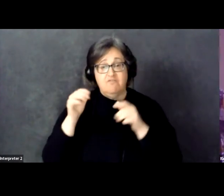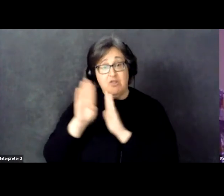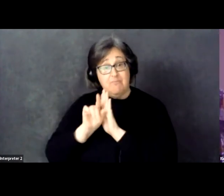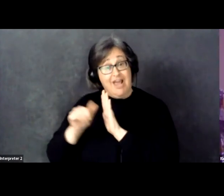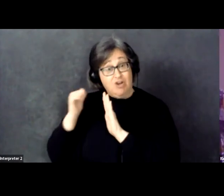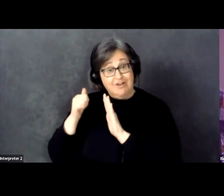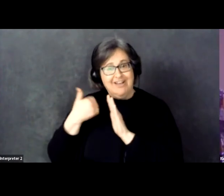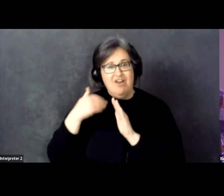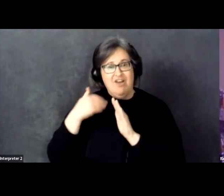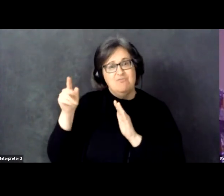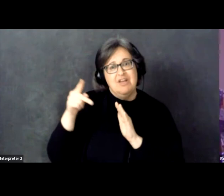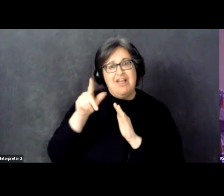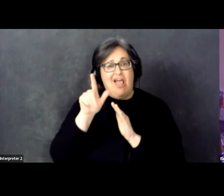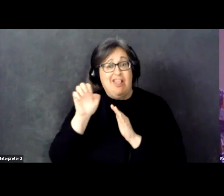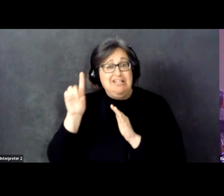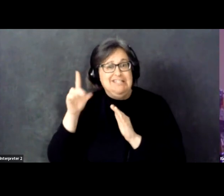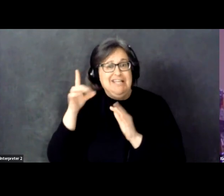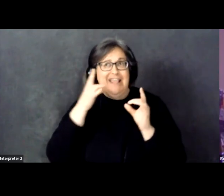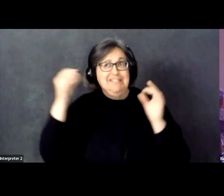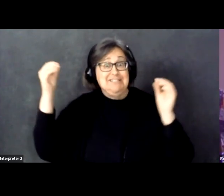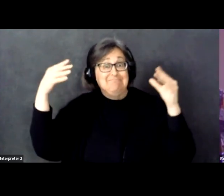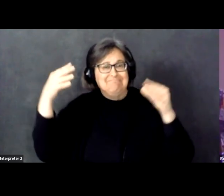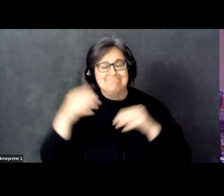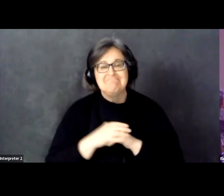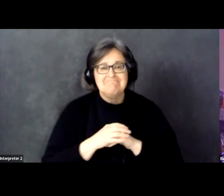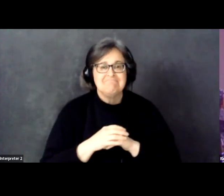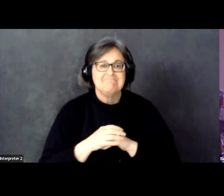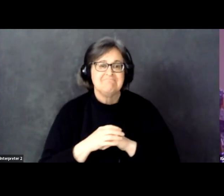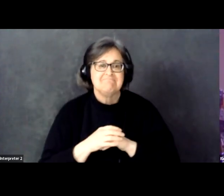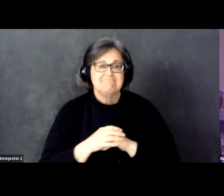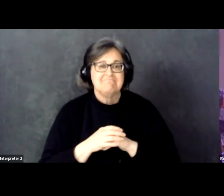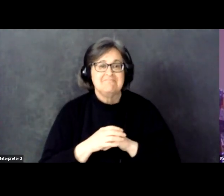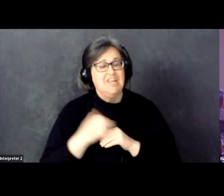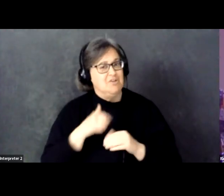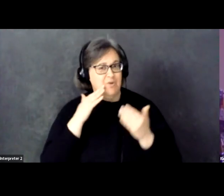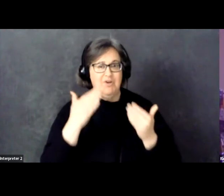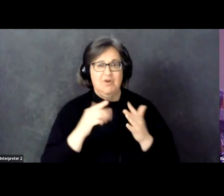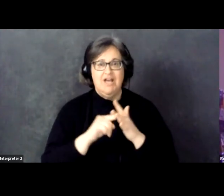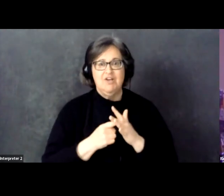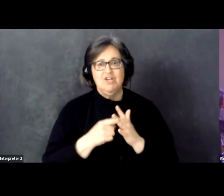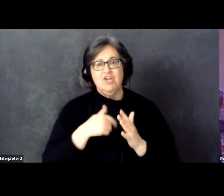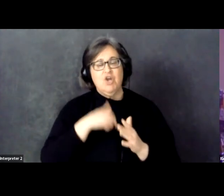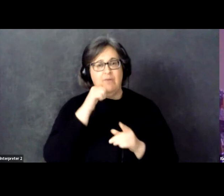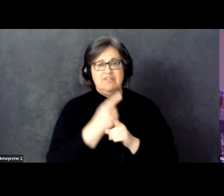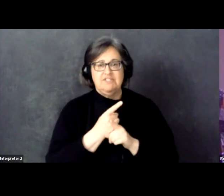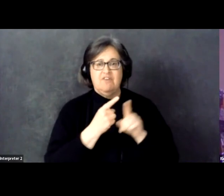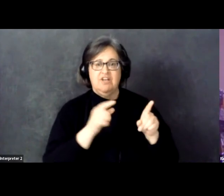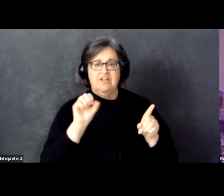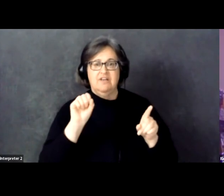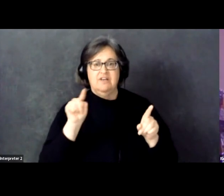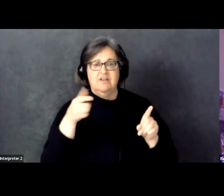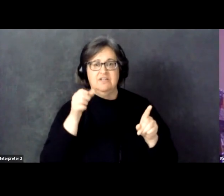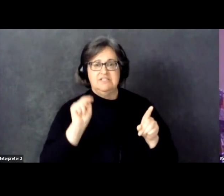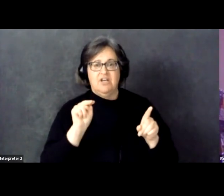have some purple LED lights that I like to have on. And let's begin. So I am the sister of Stefan